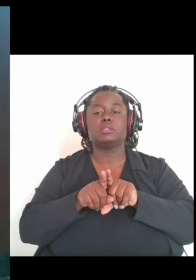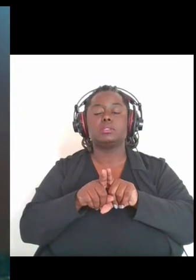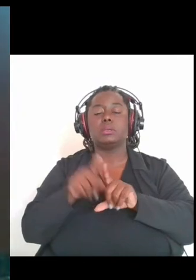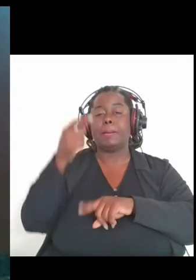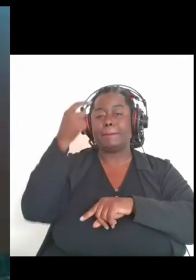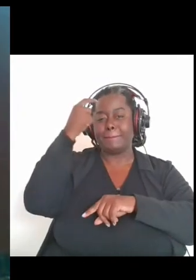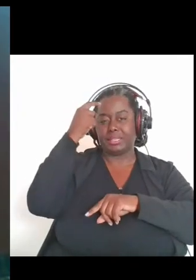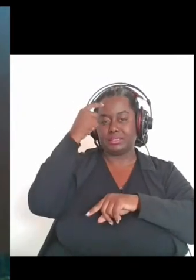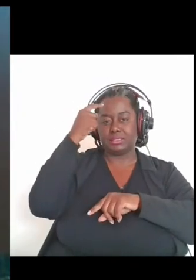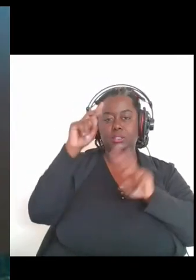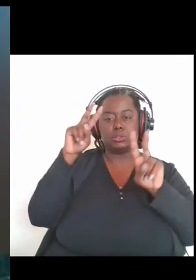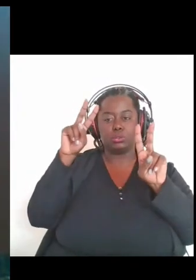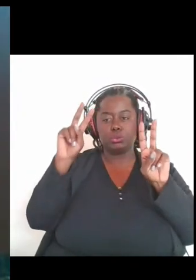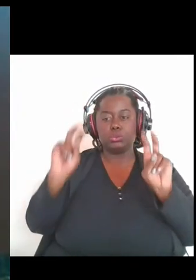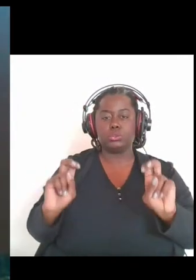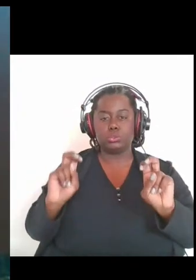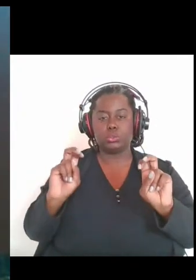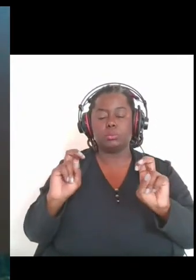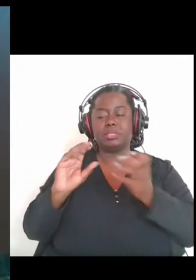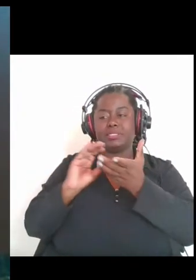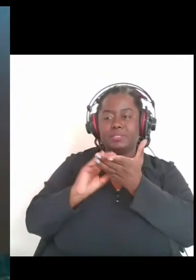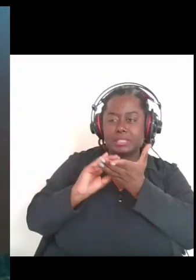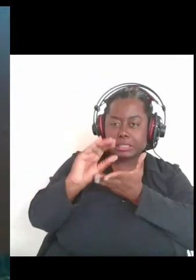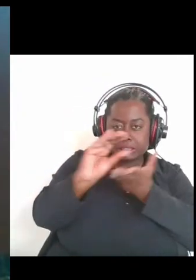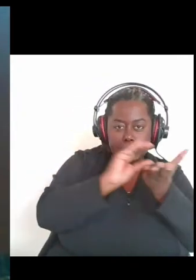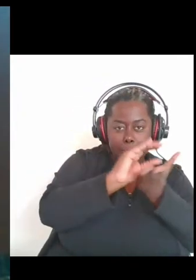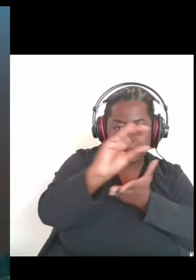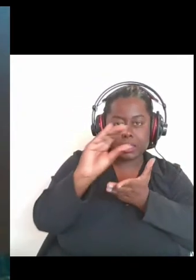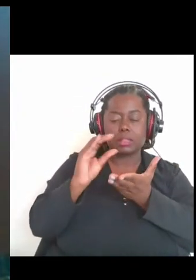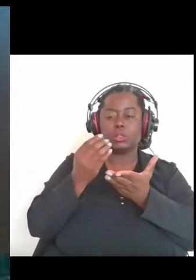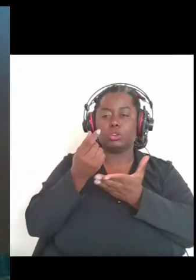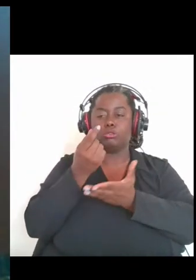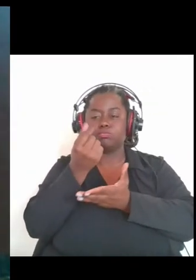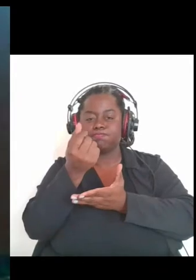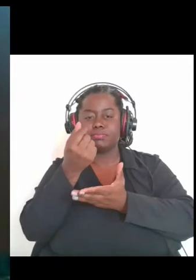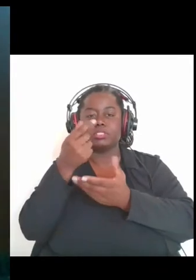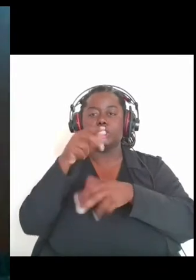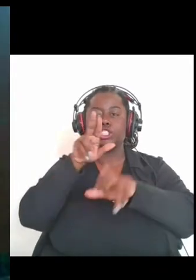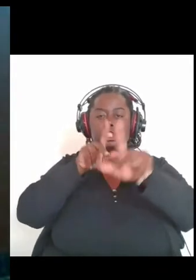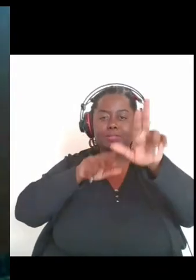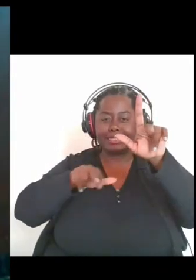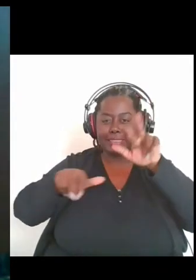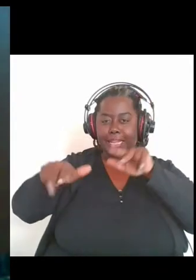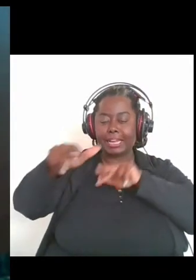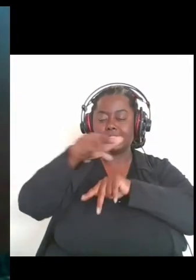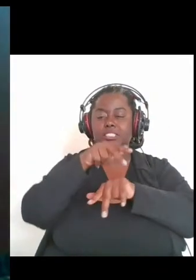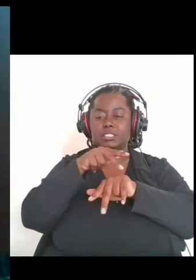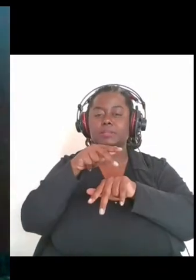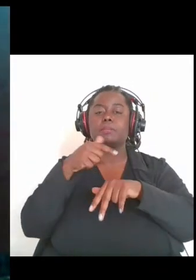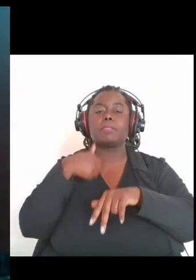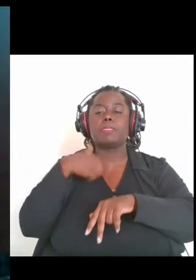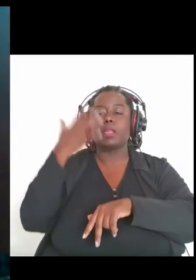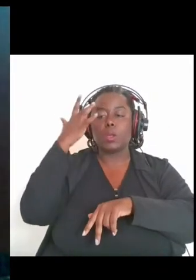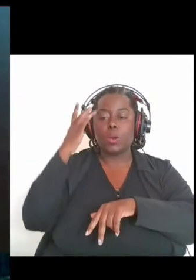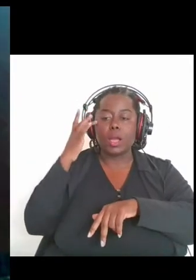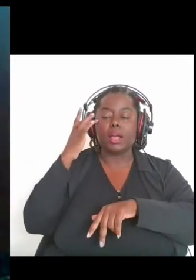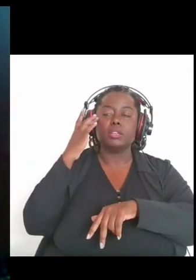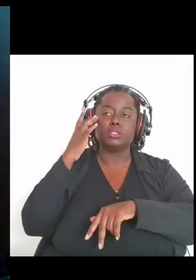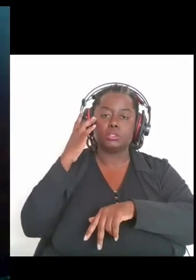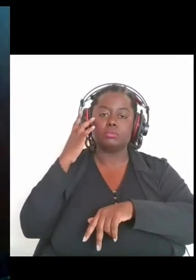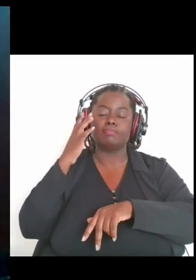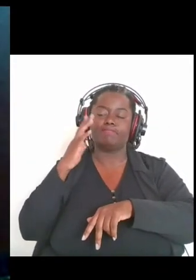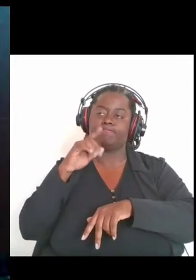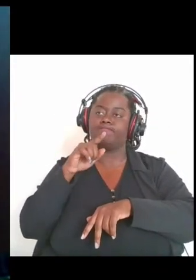if you think about funding sources and diversity I believe that